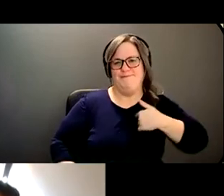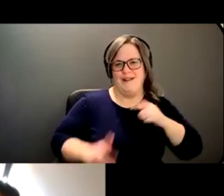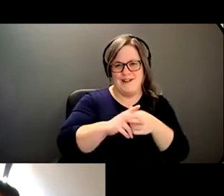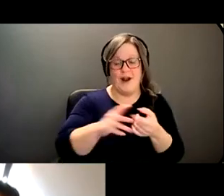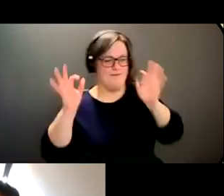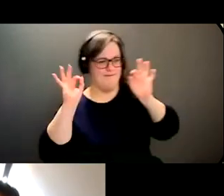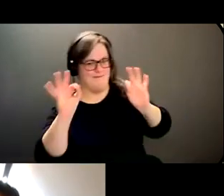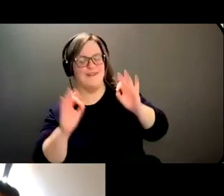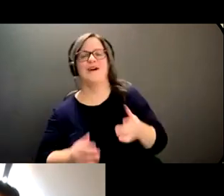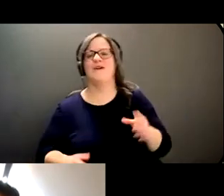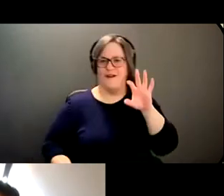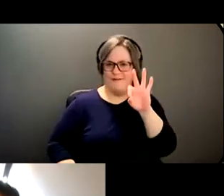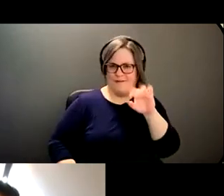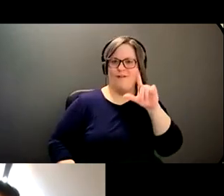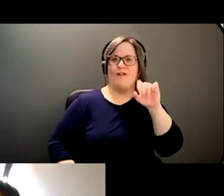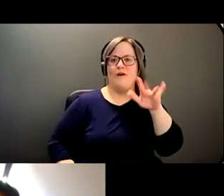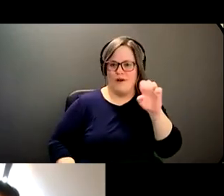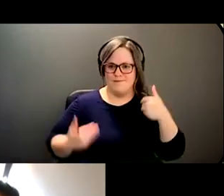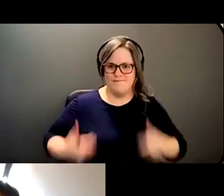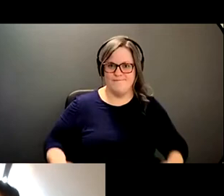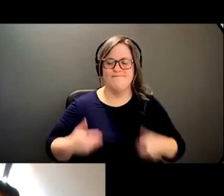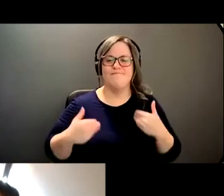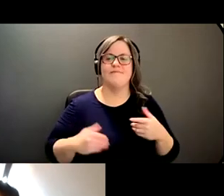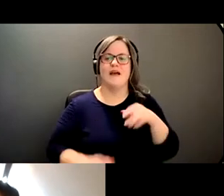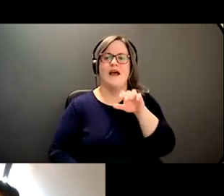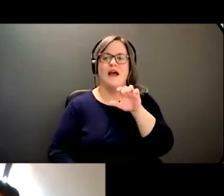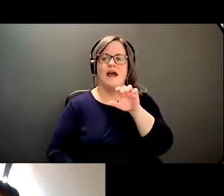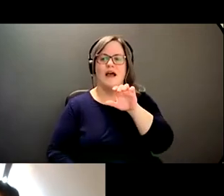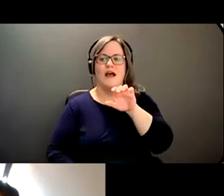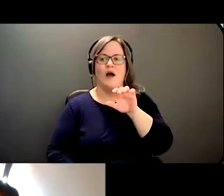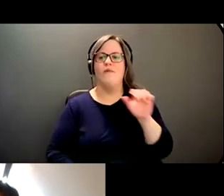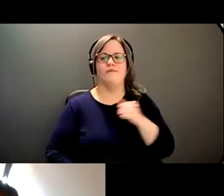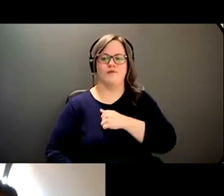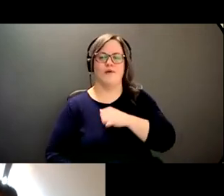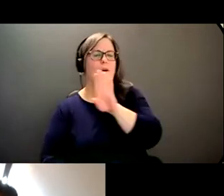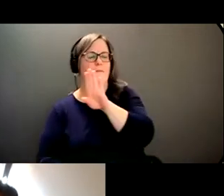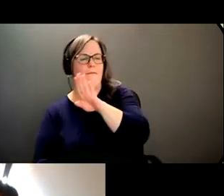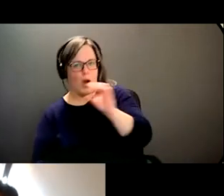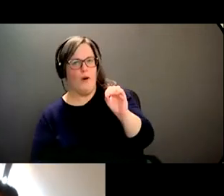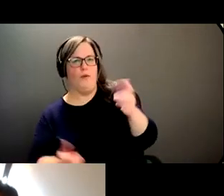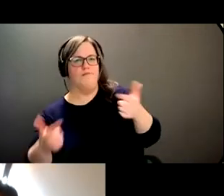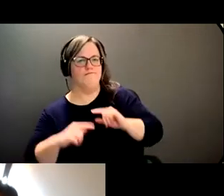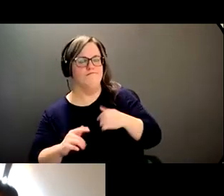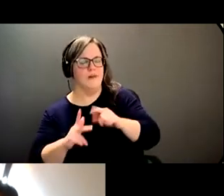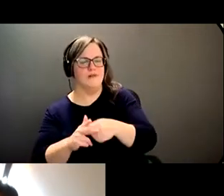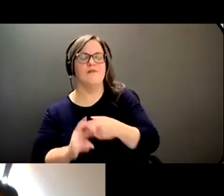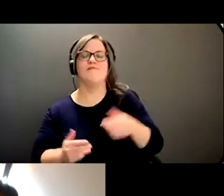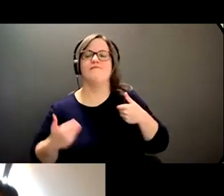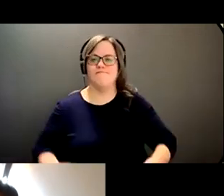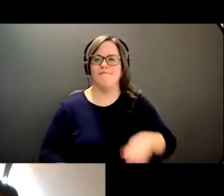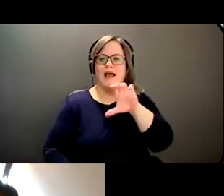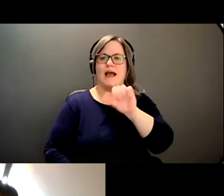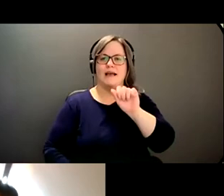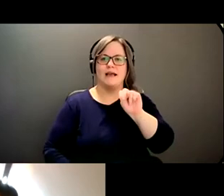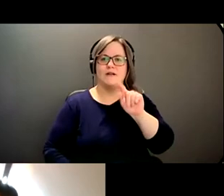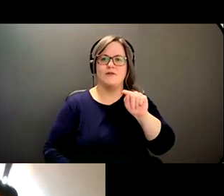I am Cantonese artist that live currently in Dawson City, also